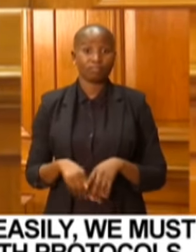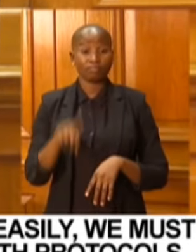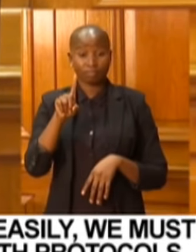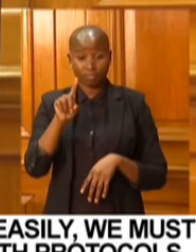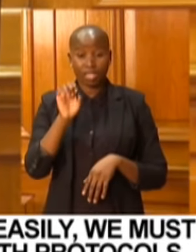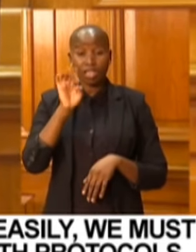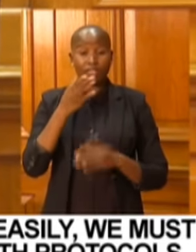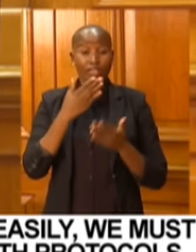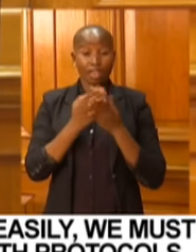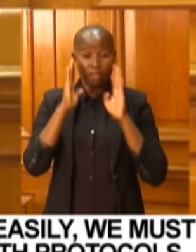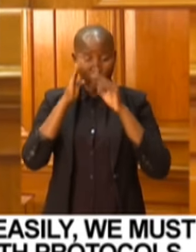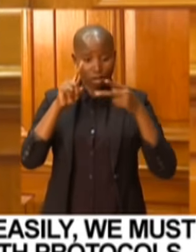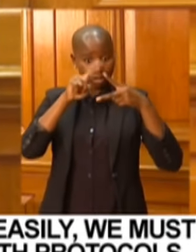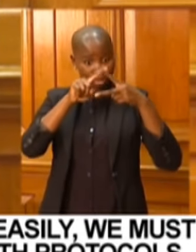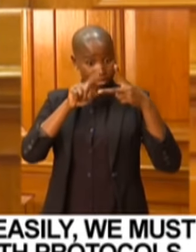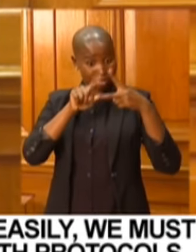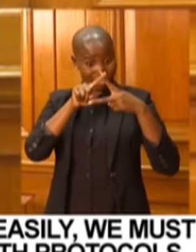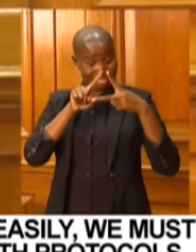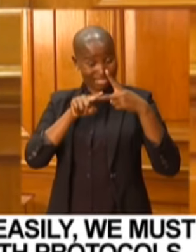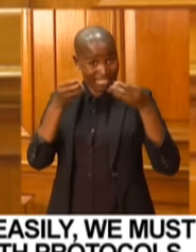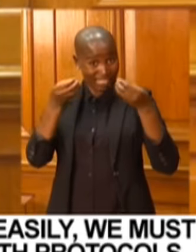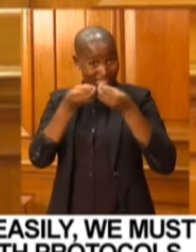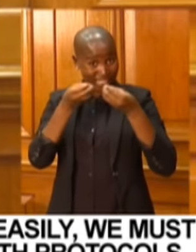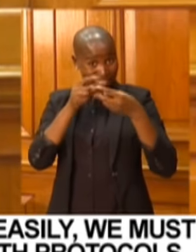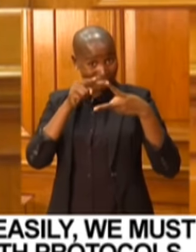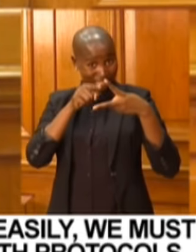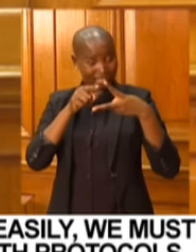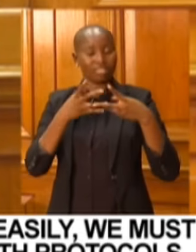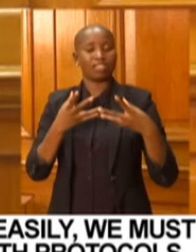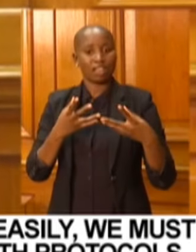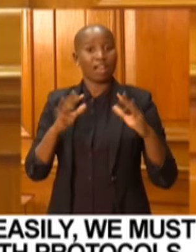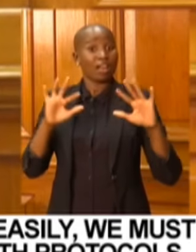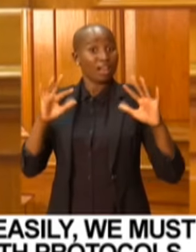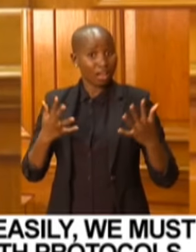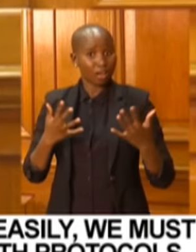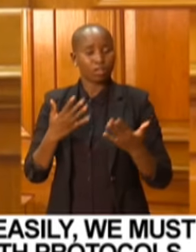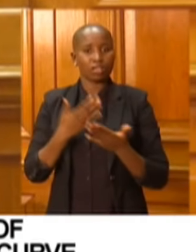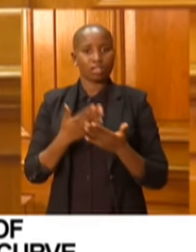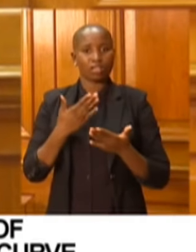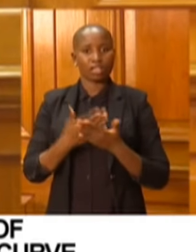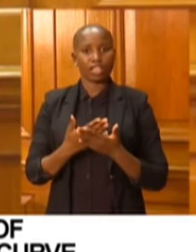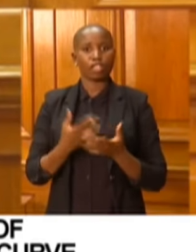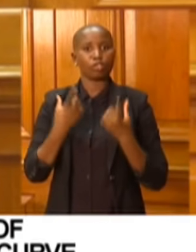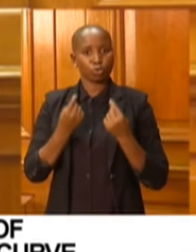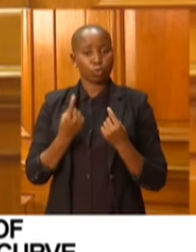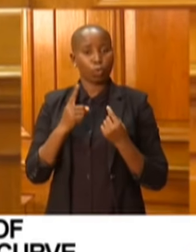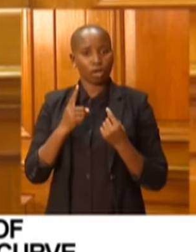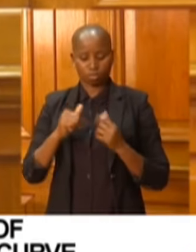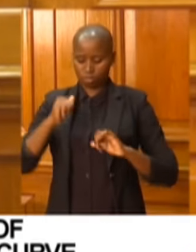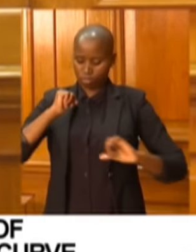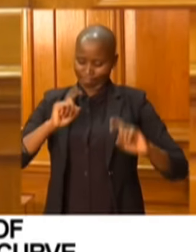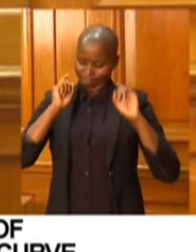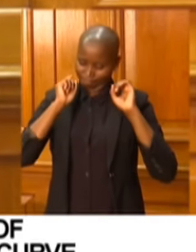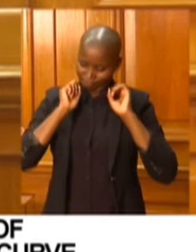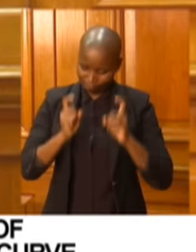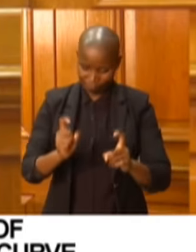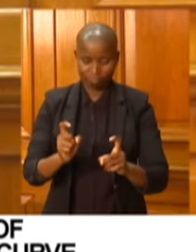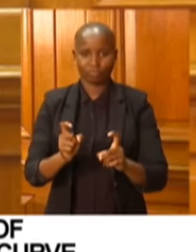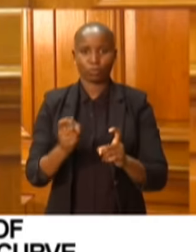2 overriding tasks, if we act with both urgency as well